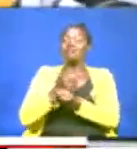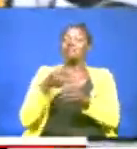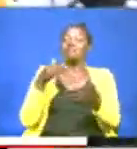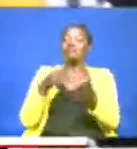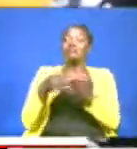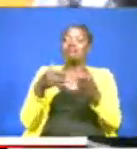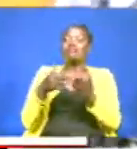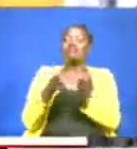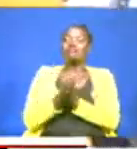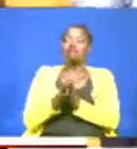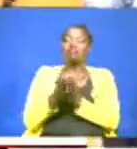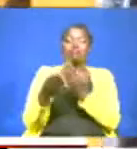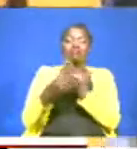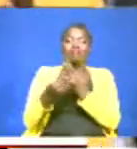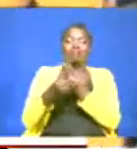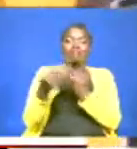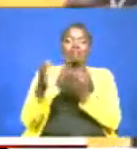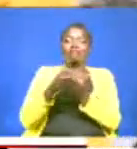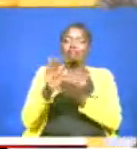as piracy.